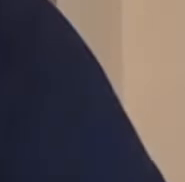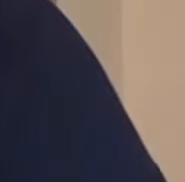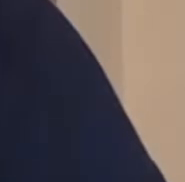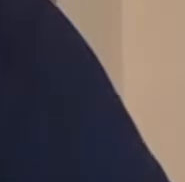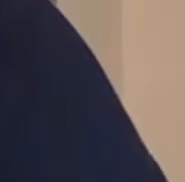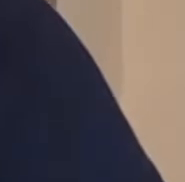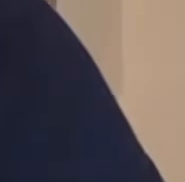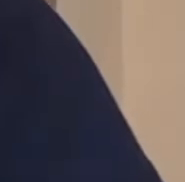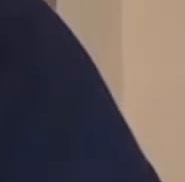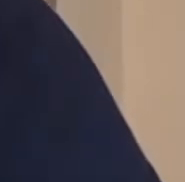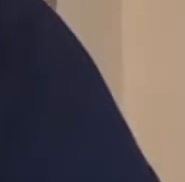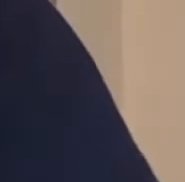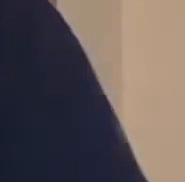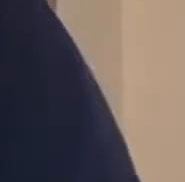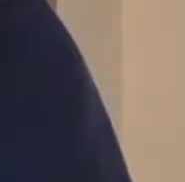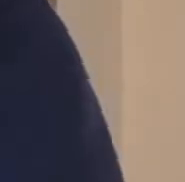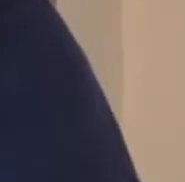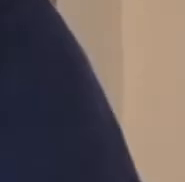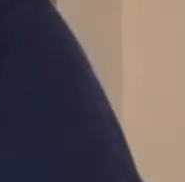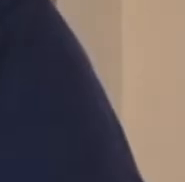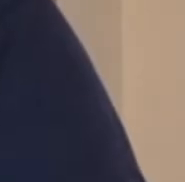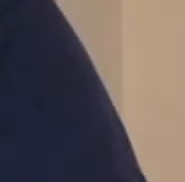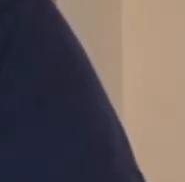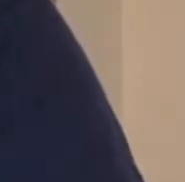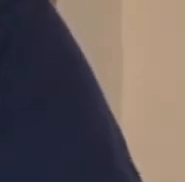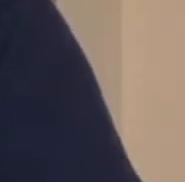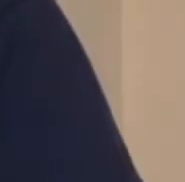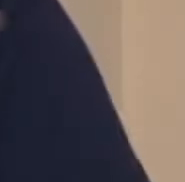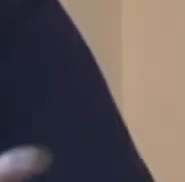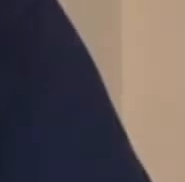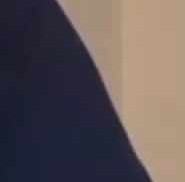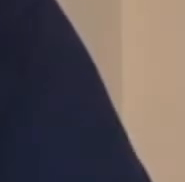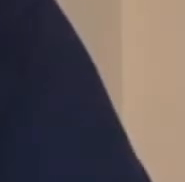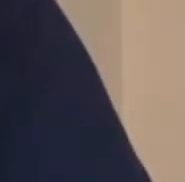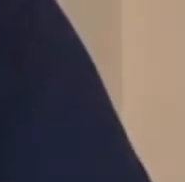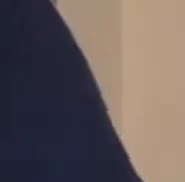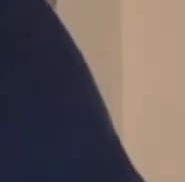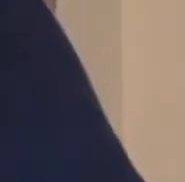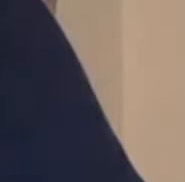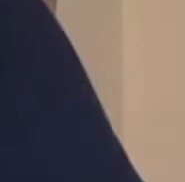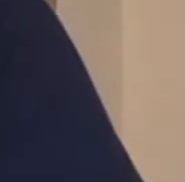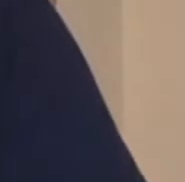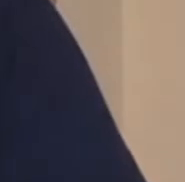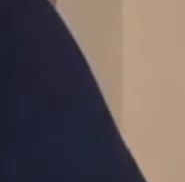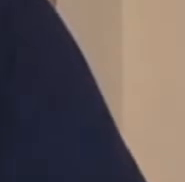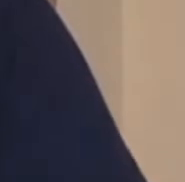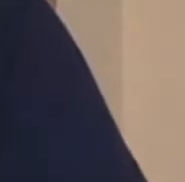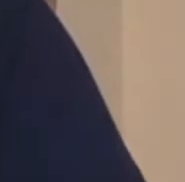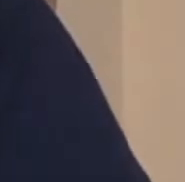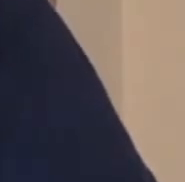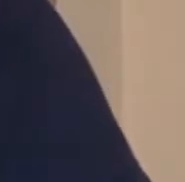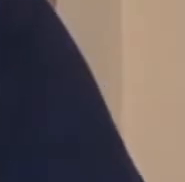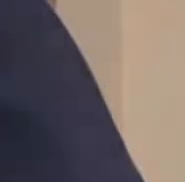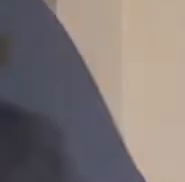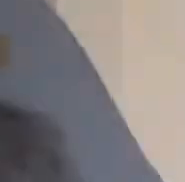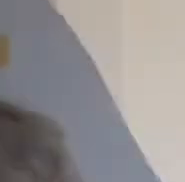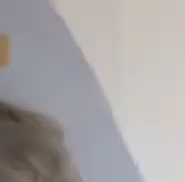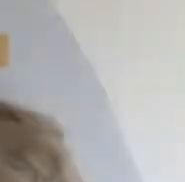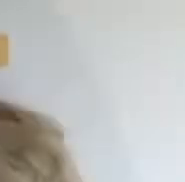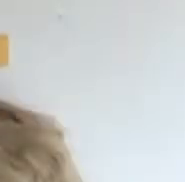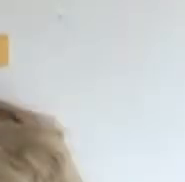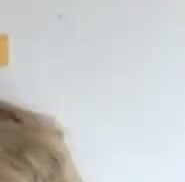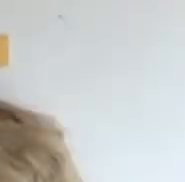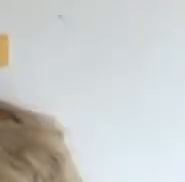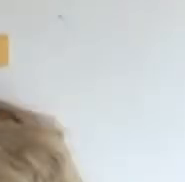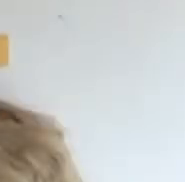I get the power from it, as in wherever I put it, it makes sense to one, to the artist, and two, of course, to the people who are coming